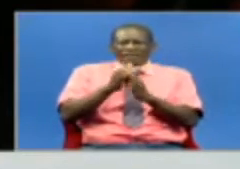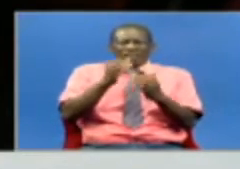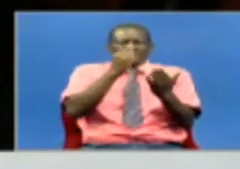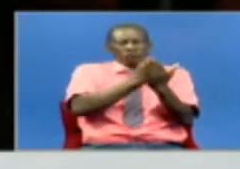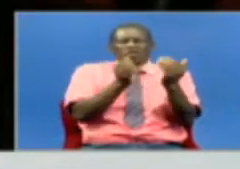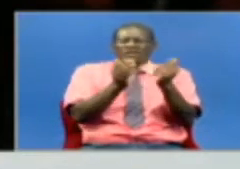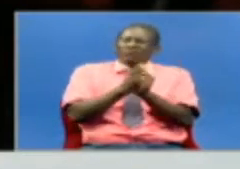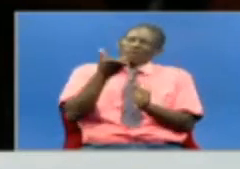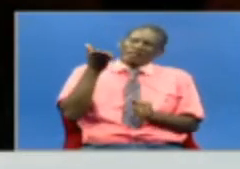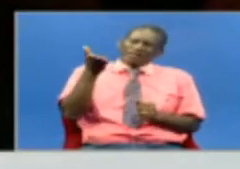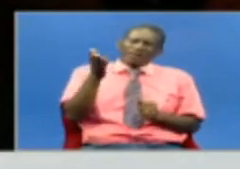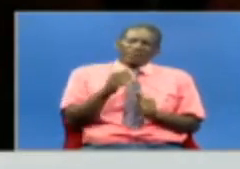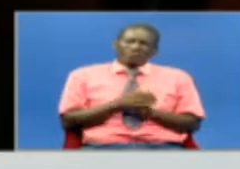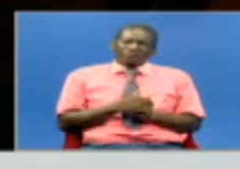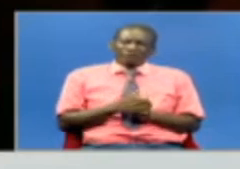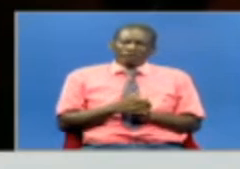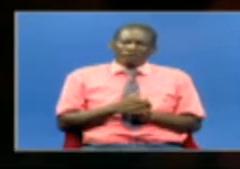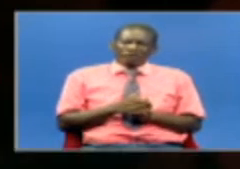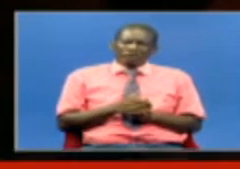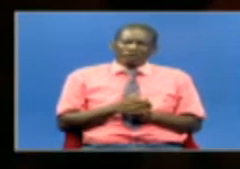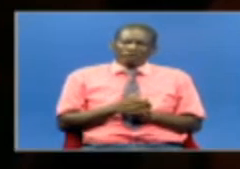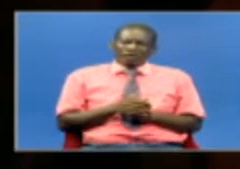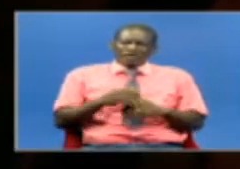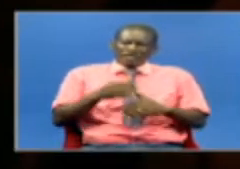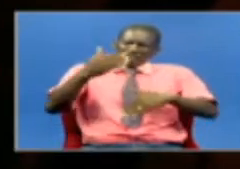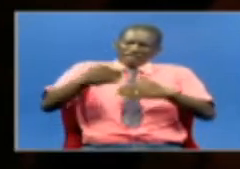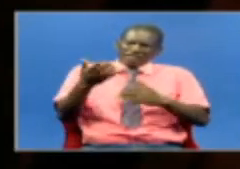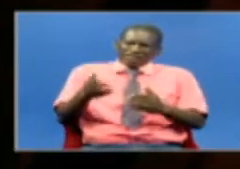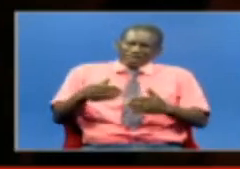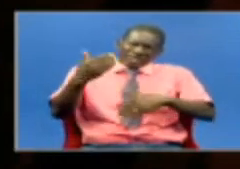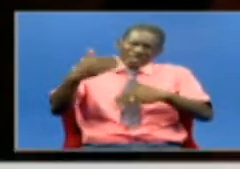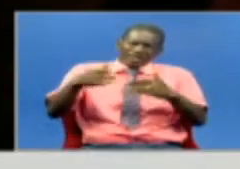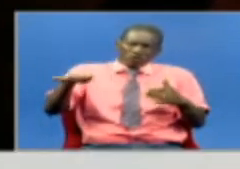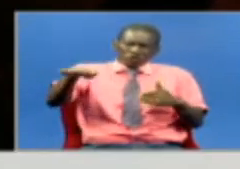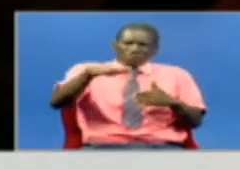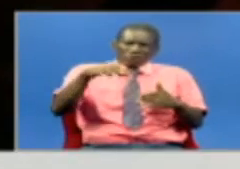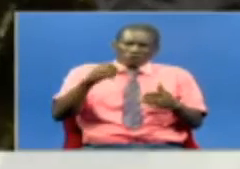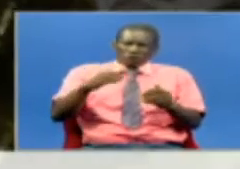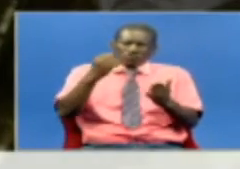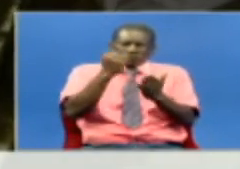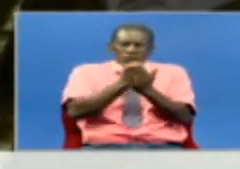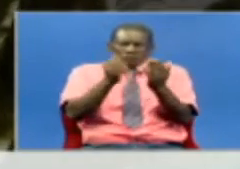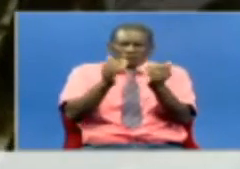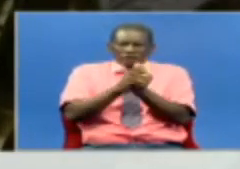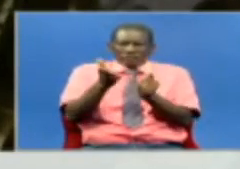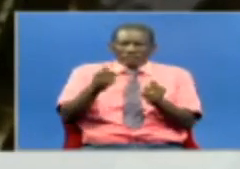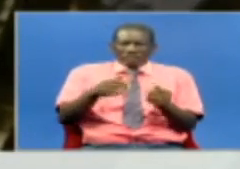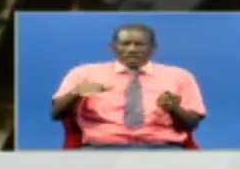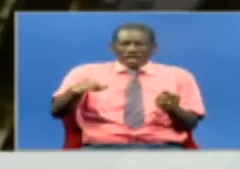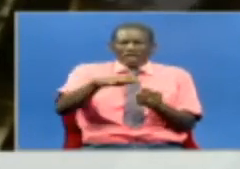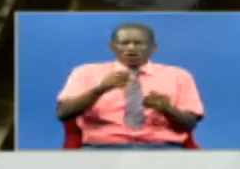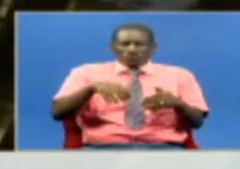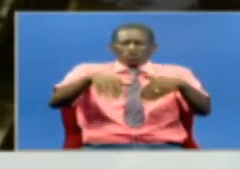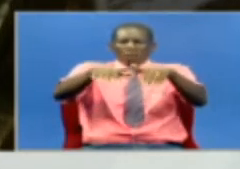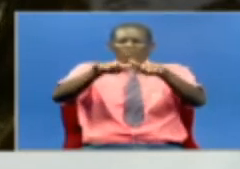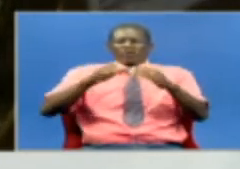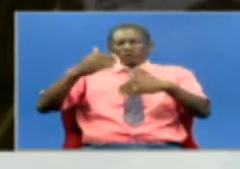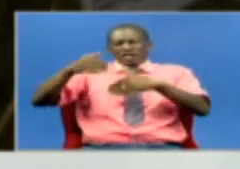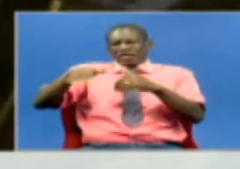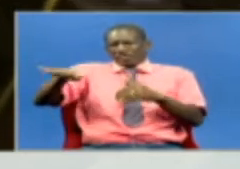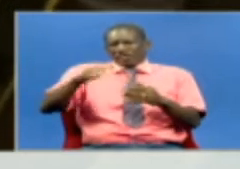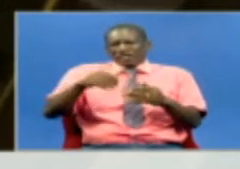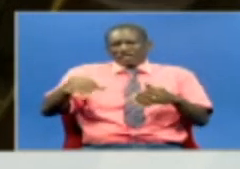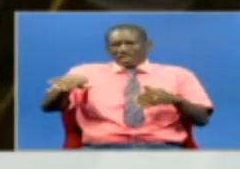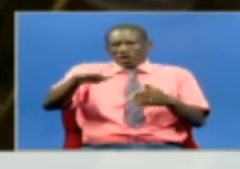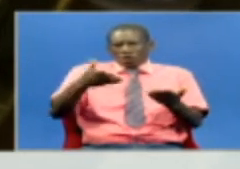crucified. Very next by, very close to the place of the crucifixion, is the place of the burial. The place of the